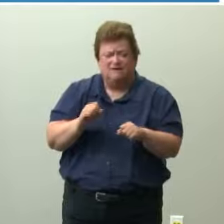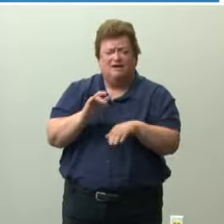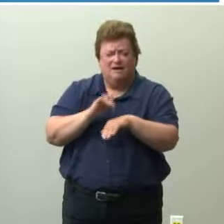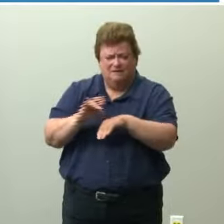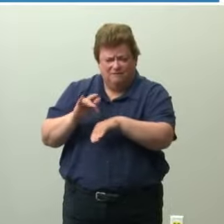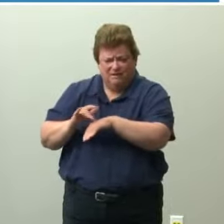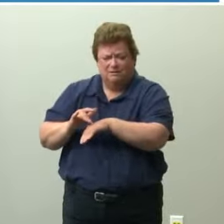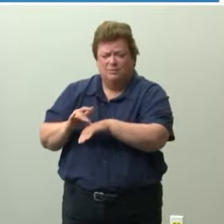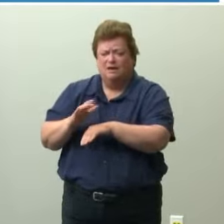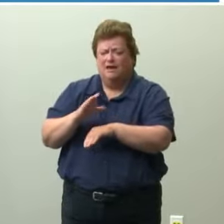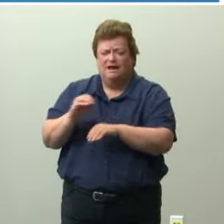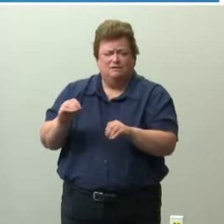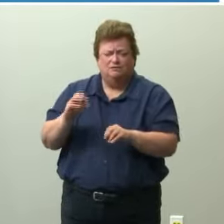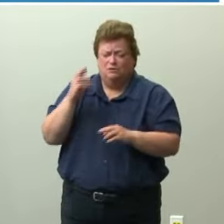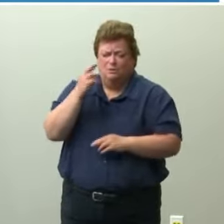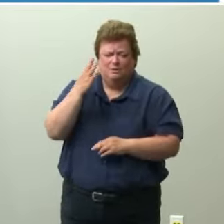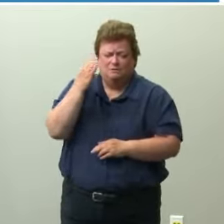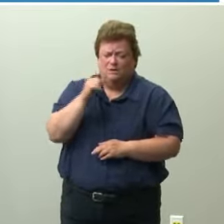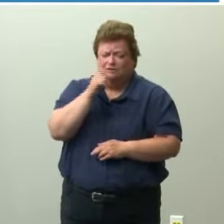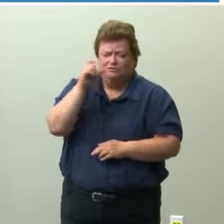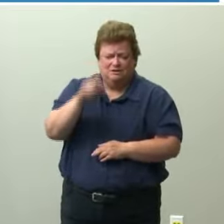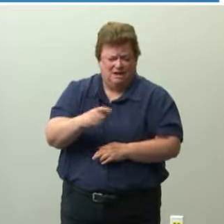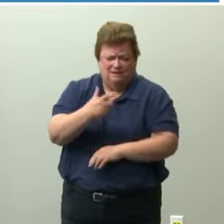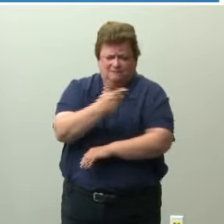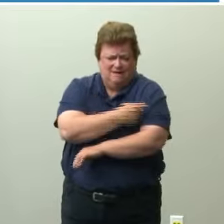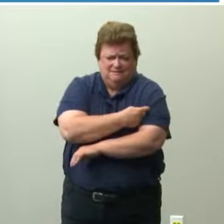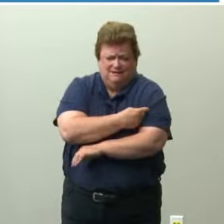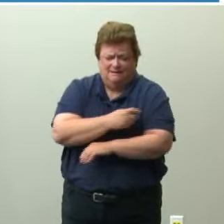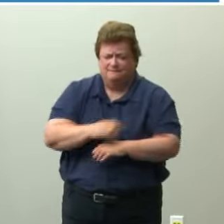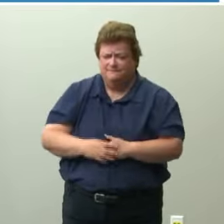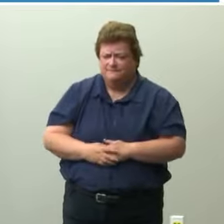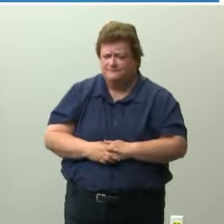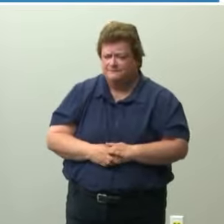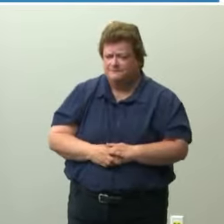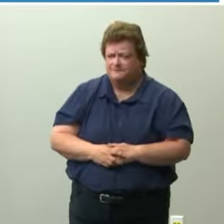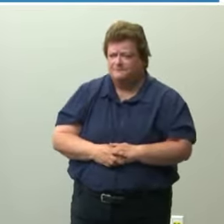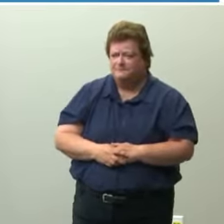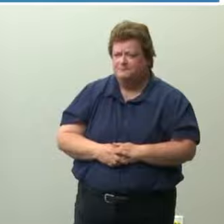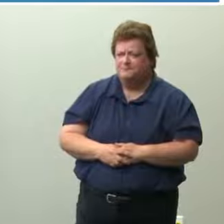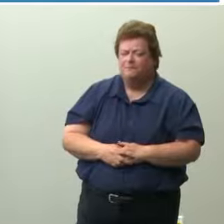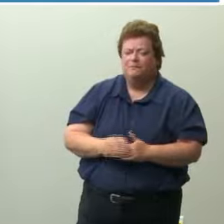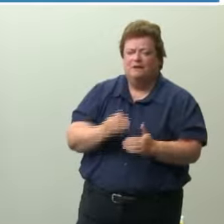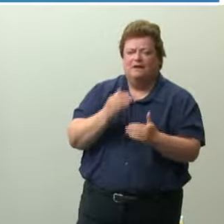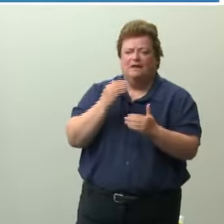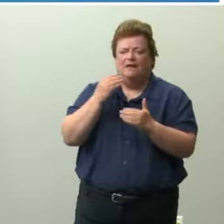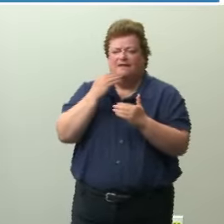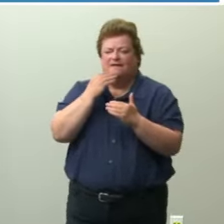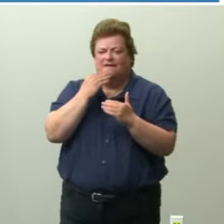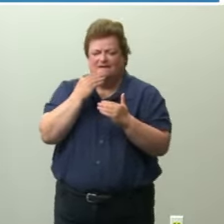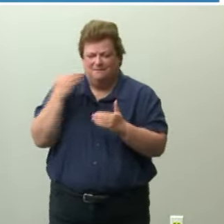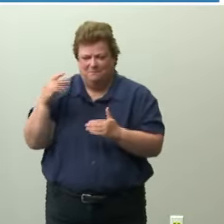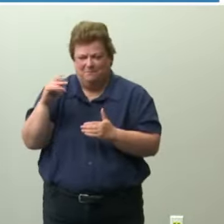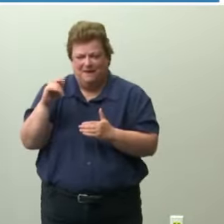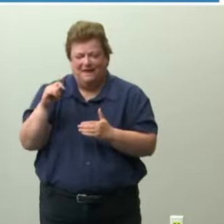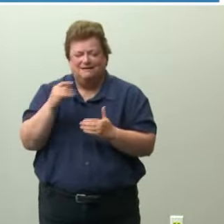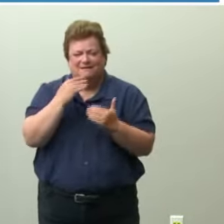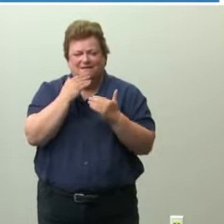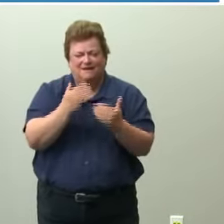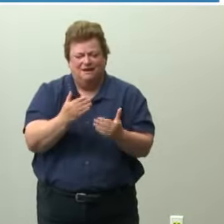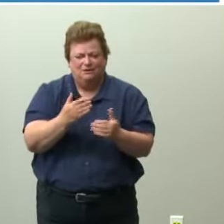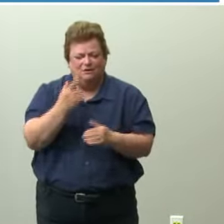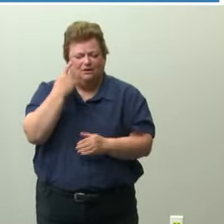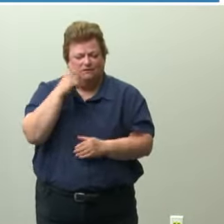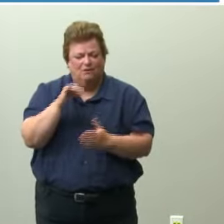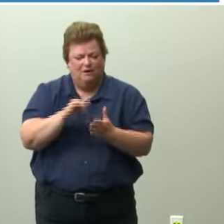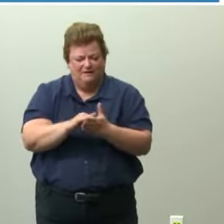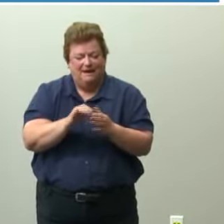there really isn't any reason not to get your COVID-19 vaccine. Thank you, Sean, for that